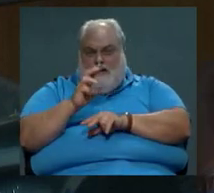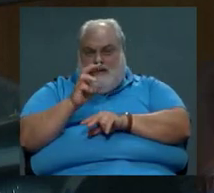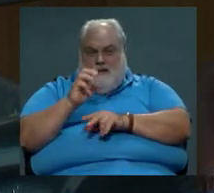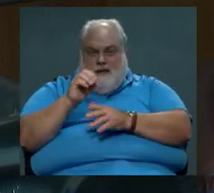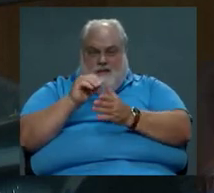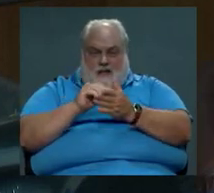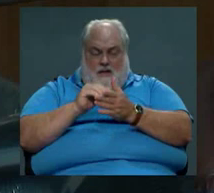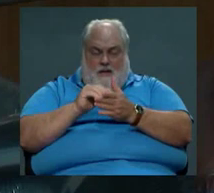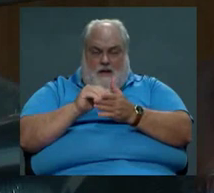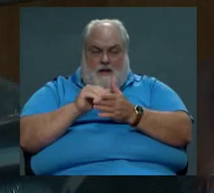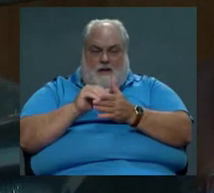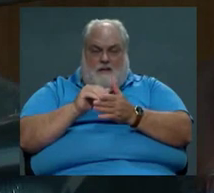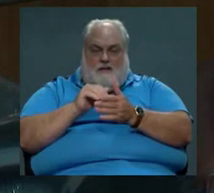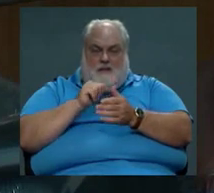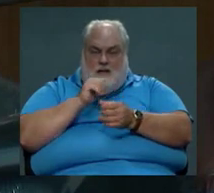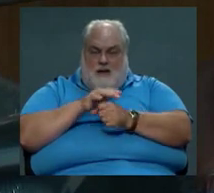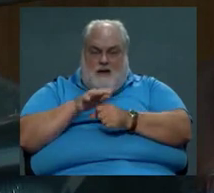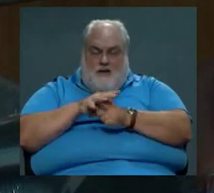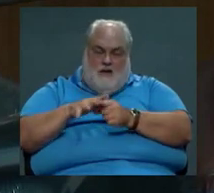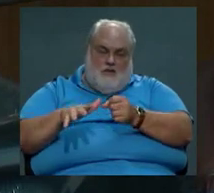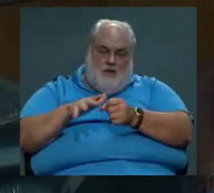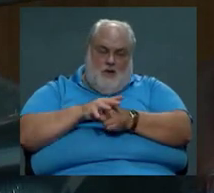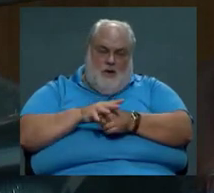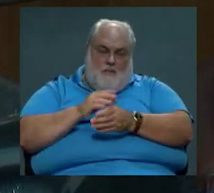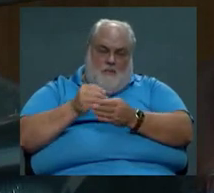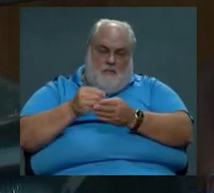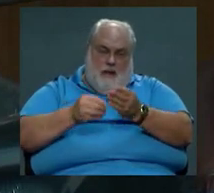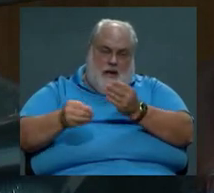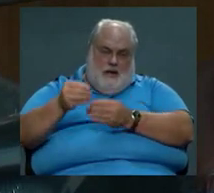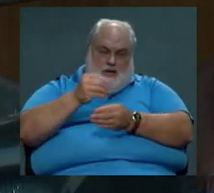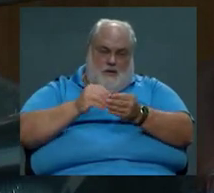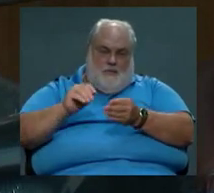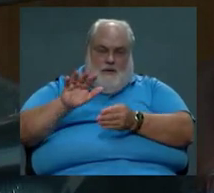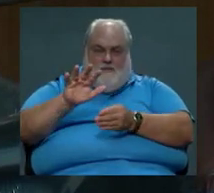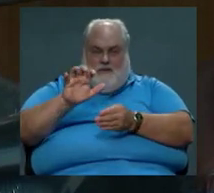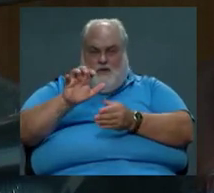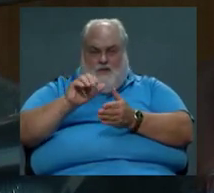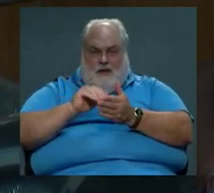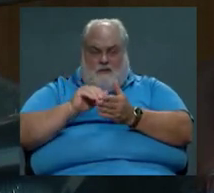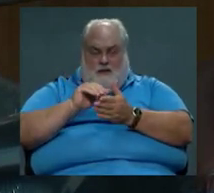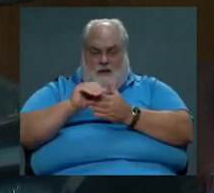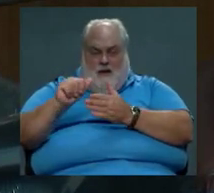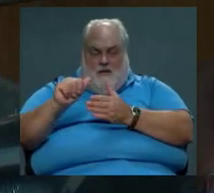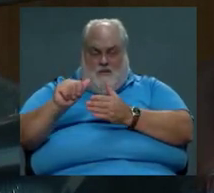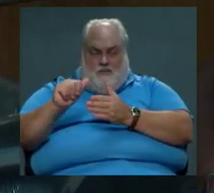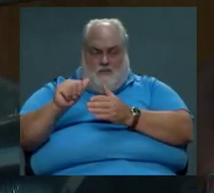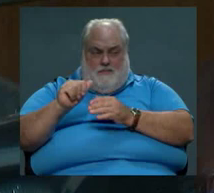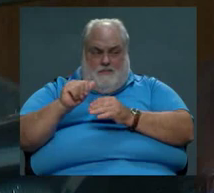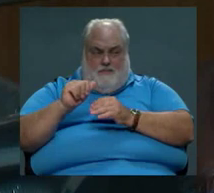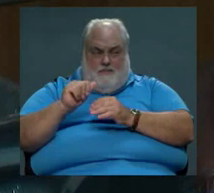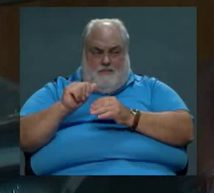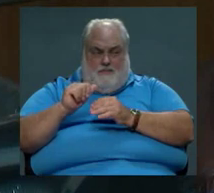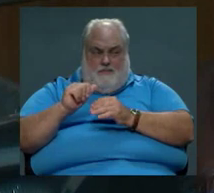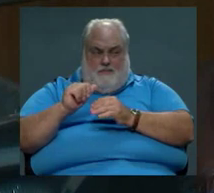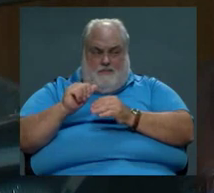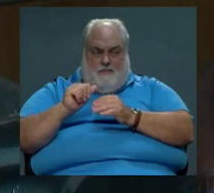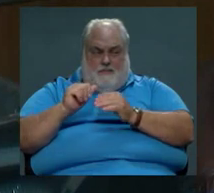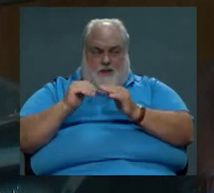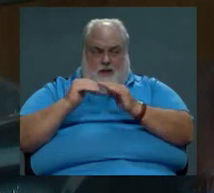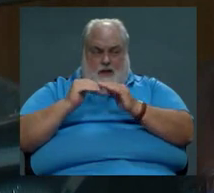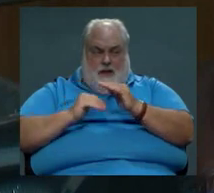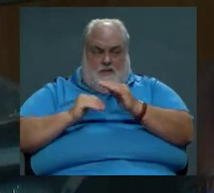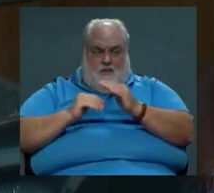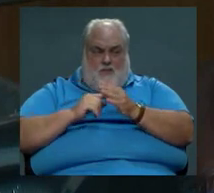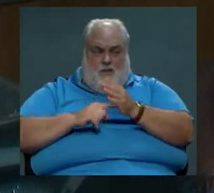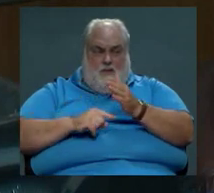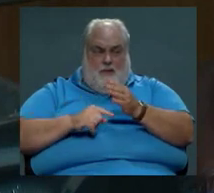is what the shortfall is of the year of a total budget, roughly to operate the course around $500,000, which is a little bit less than what we're paying to operate our